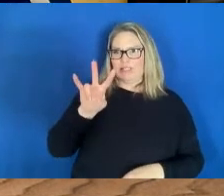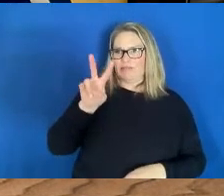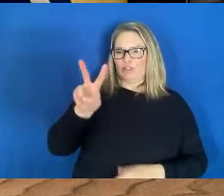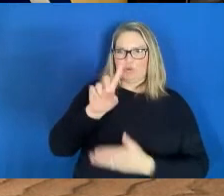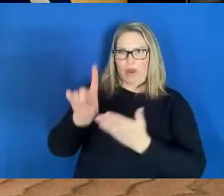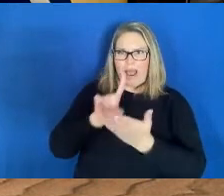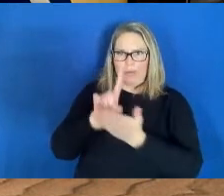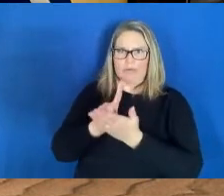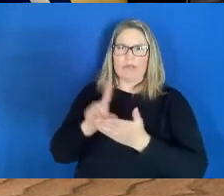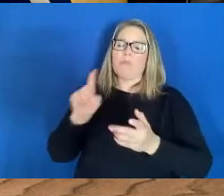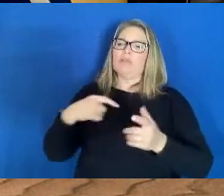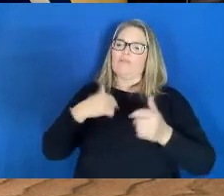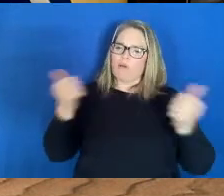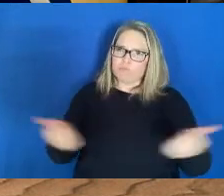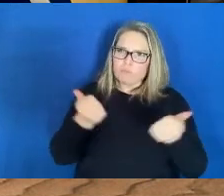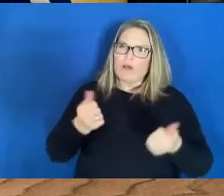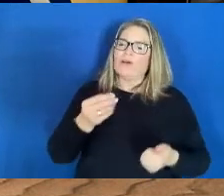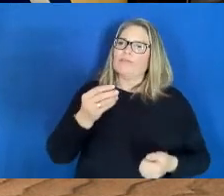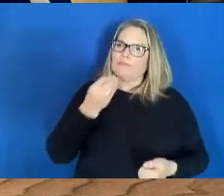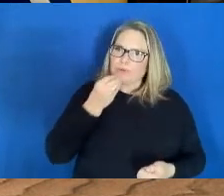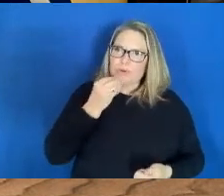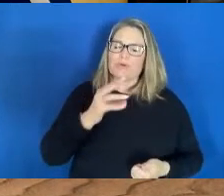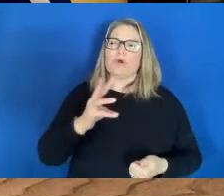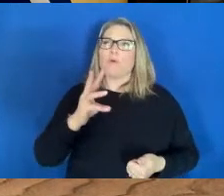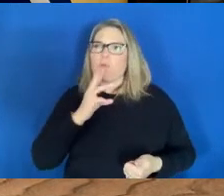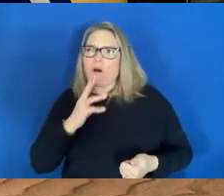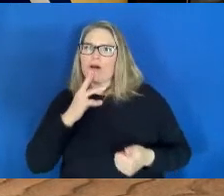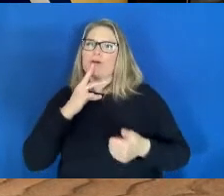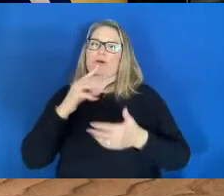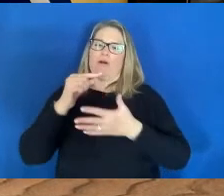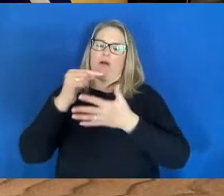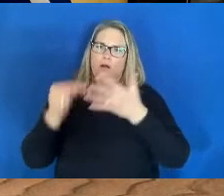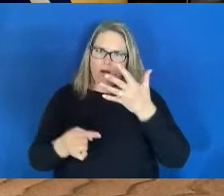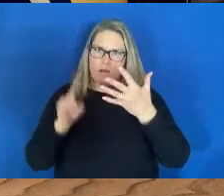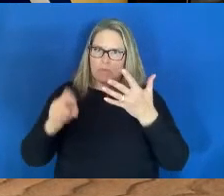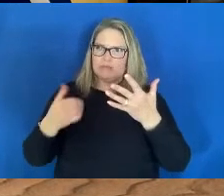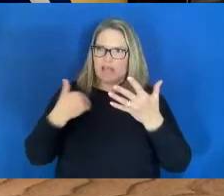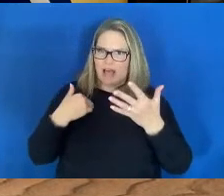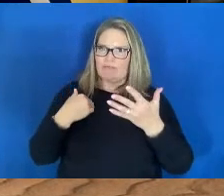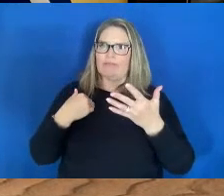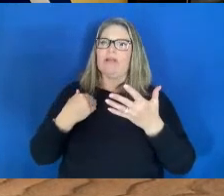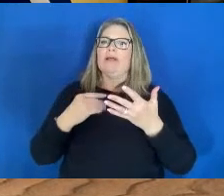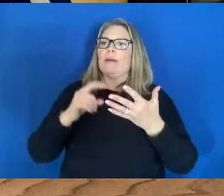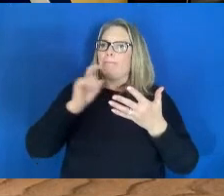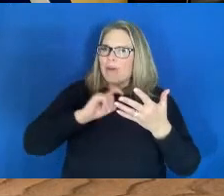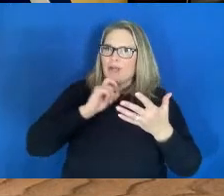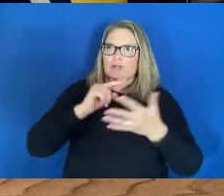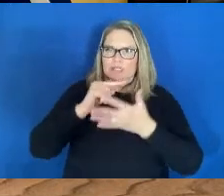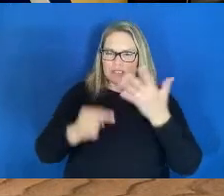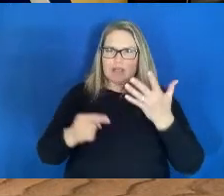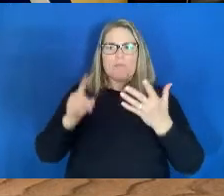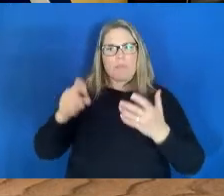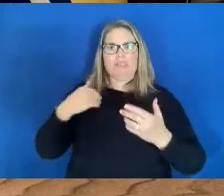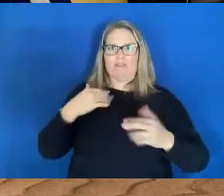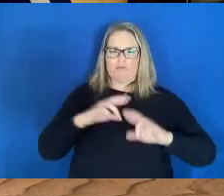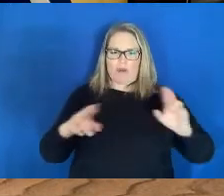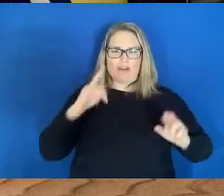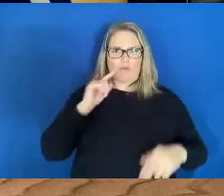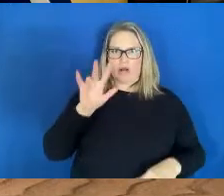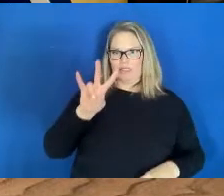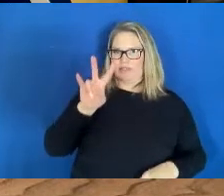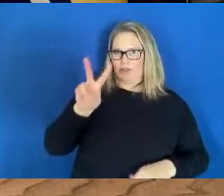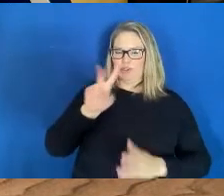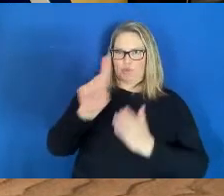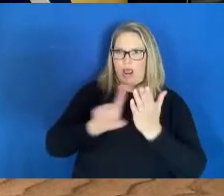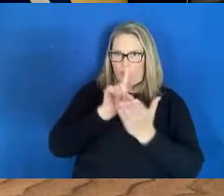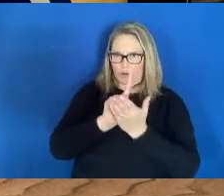So there's really no difference in that approach with the approach in Frechette. Everybody should have